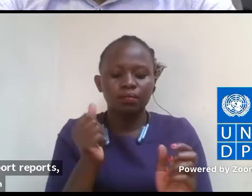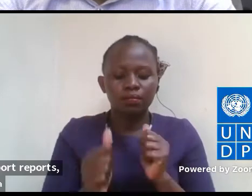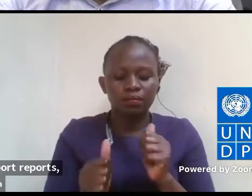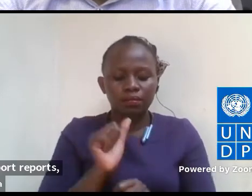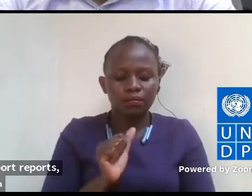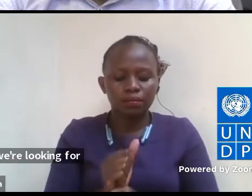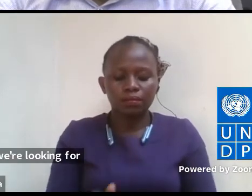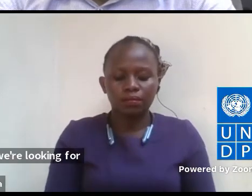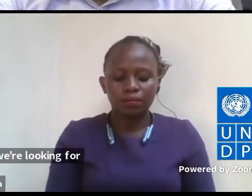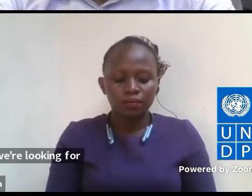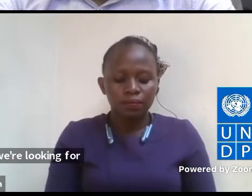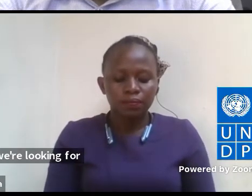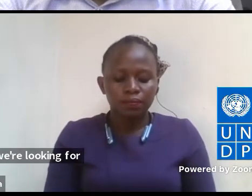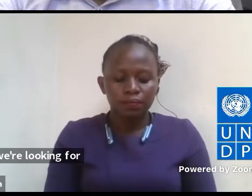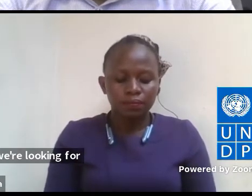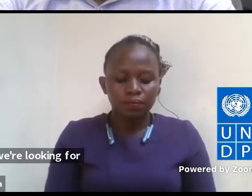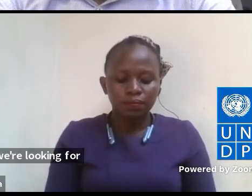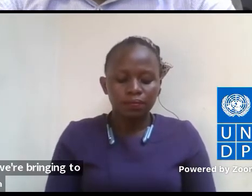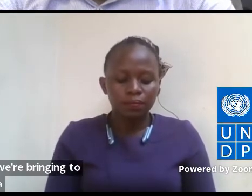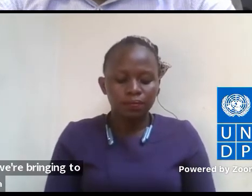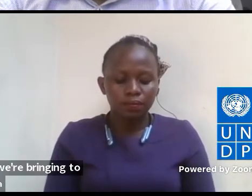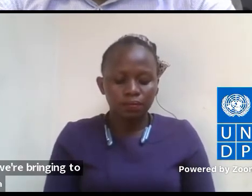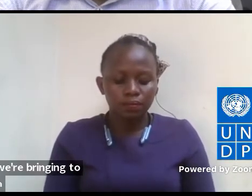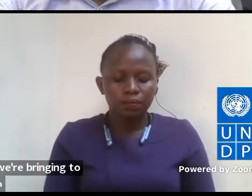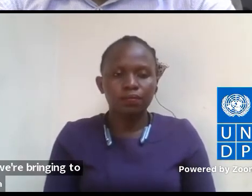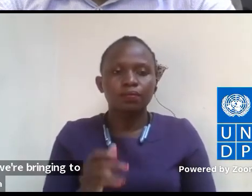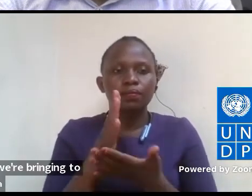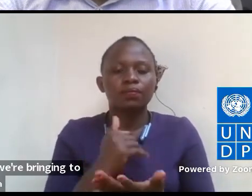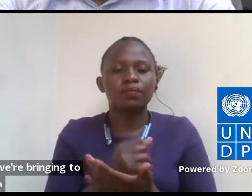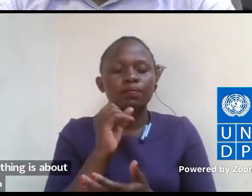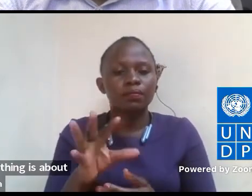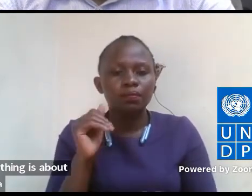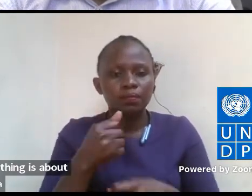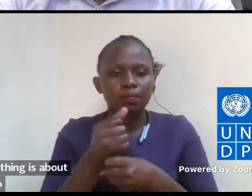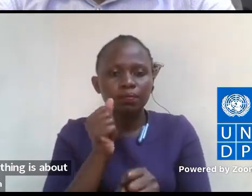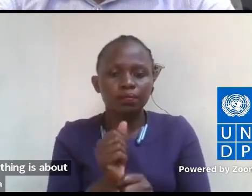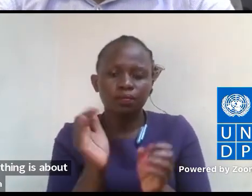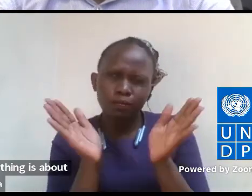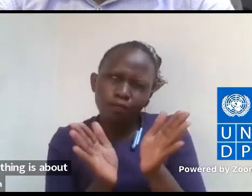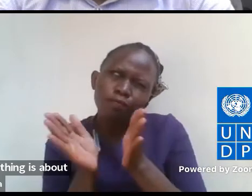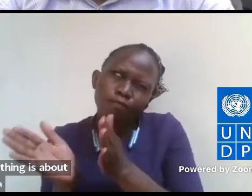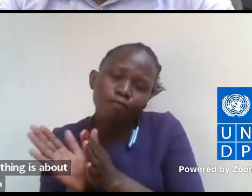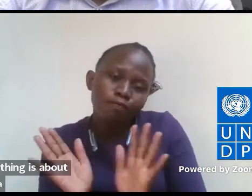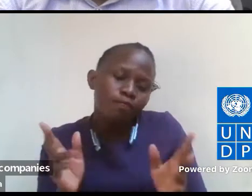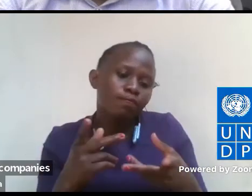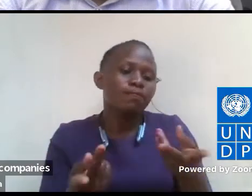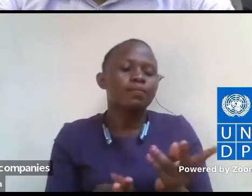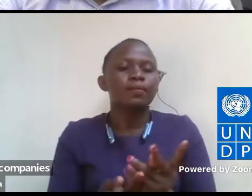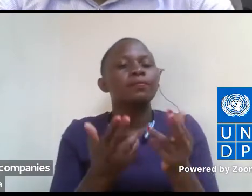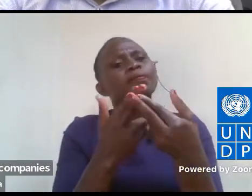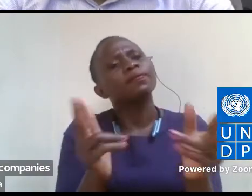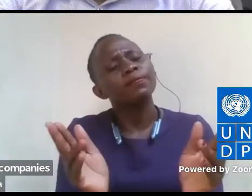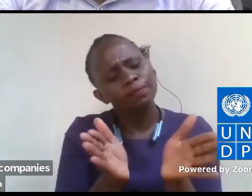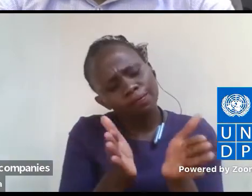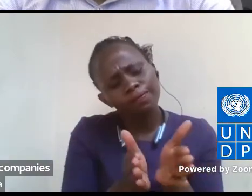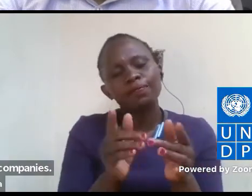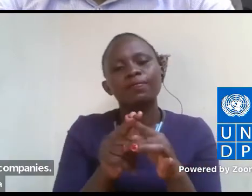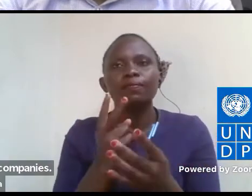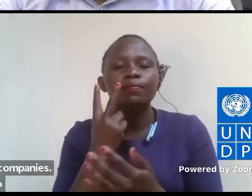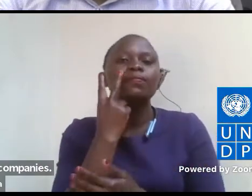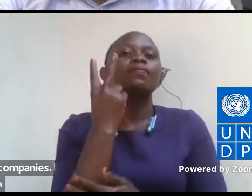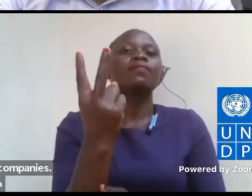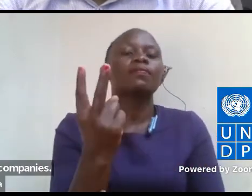big guys, because I think this idea thing is about making people get out of these small cocoons and small. We start small, but the vision is to grow